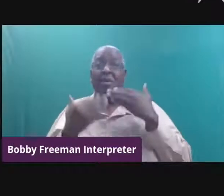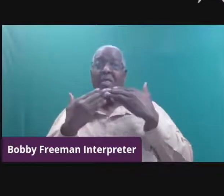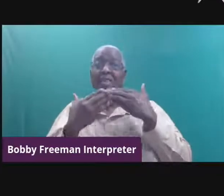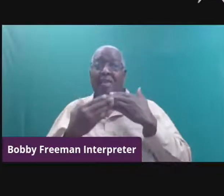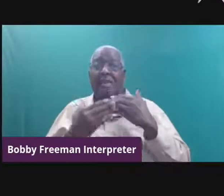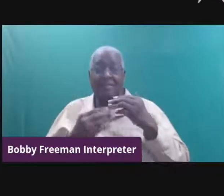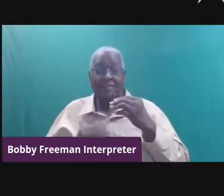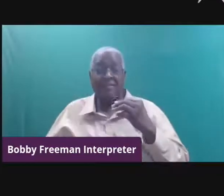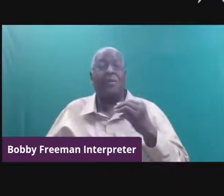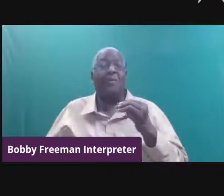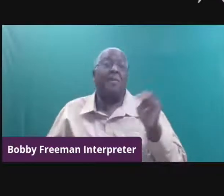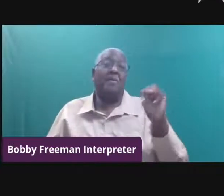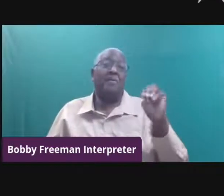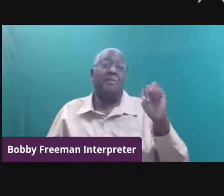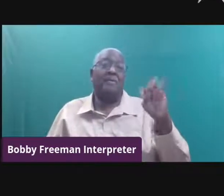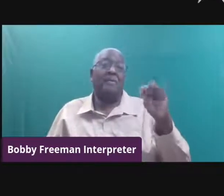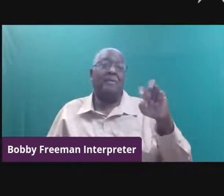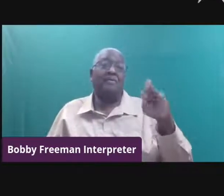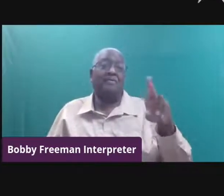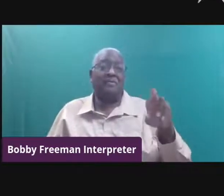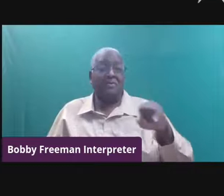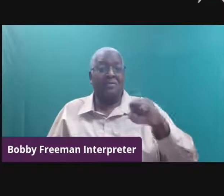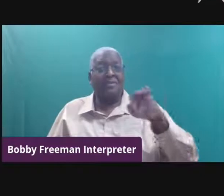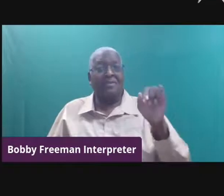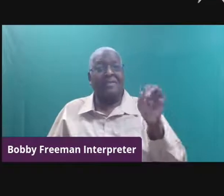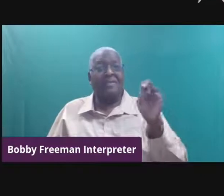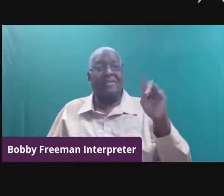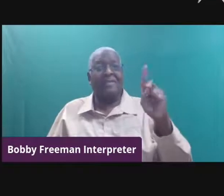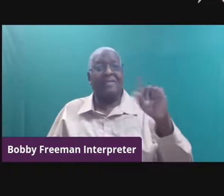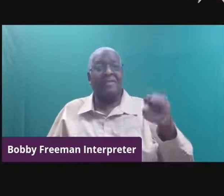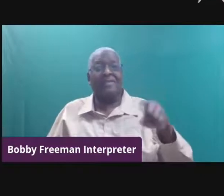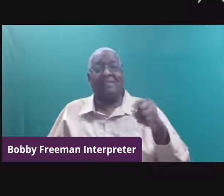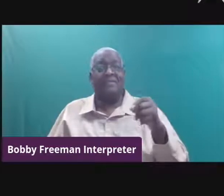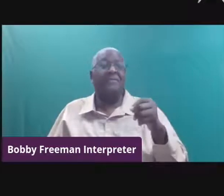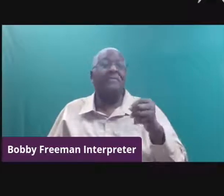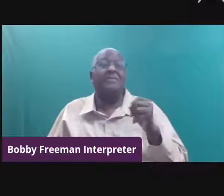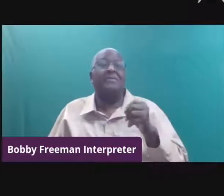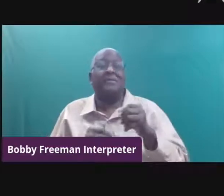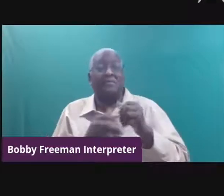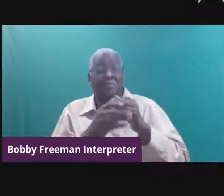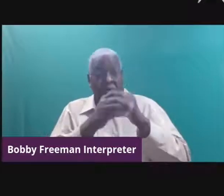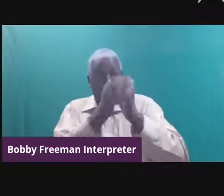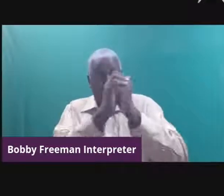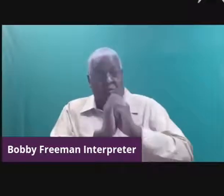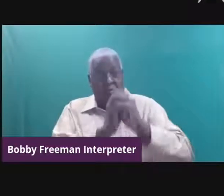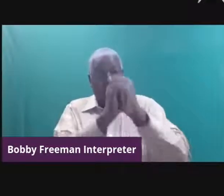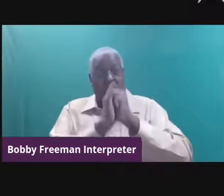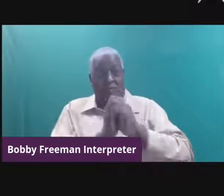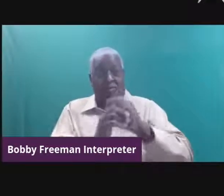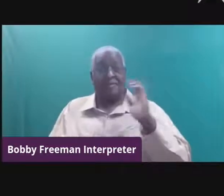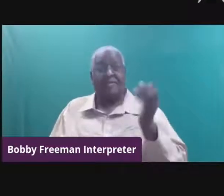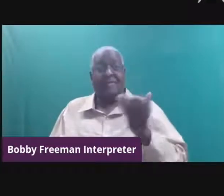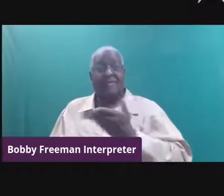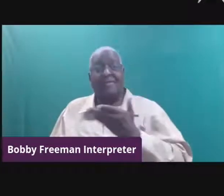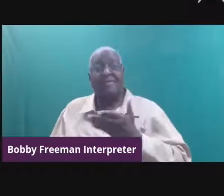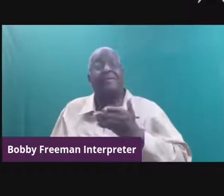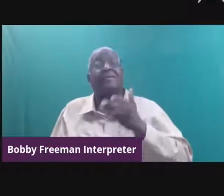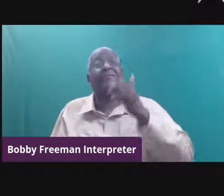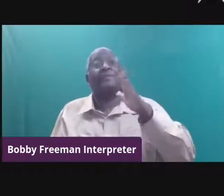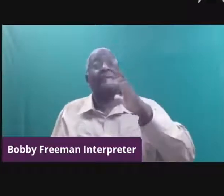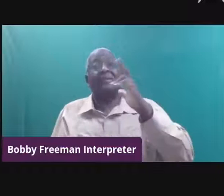Jenkins, for ushering us into this sermonic moment. Ah, God will keep us in perfect peace.